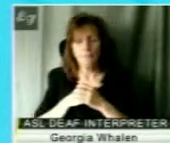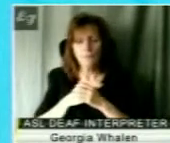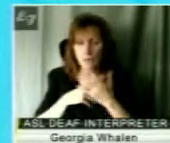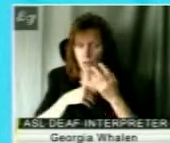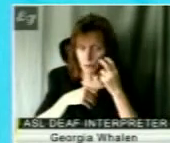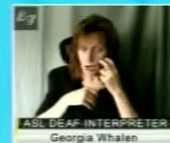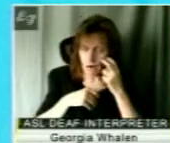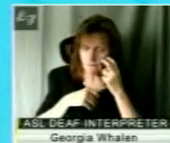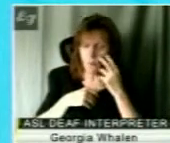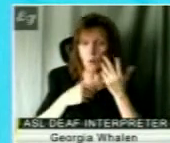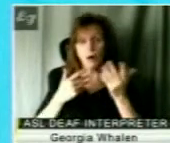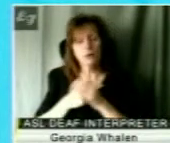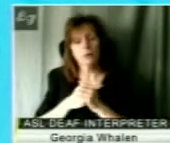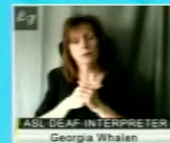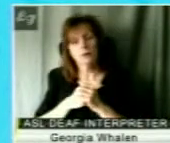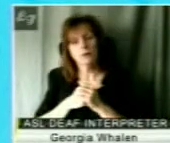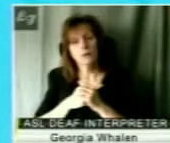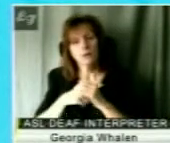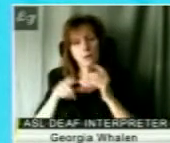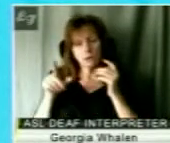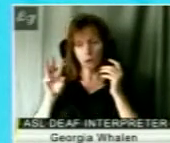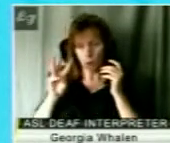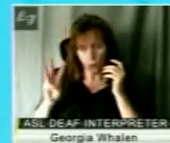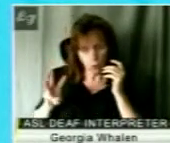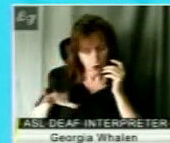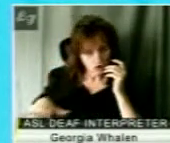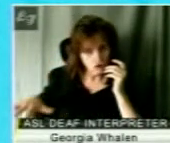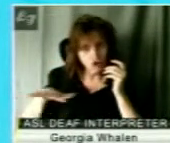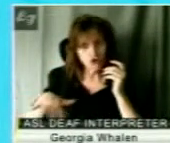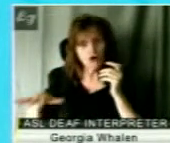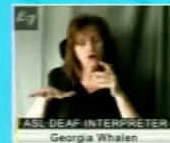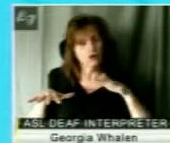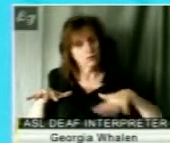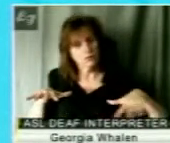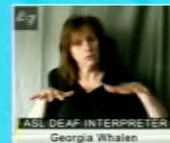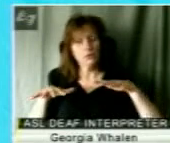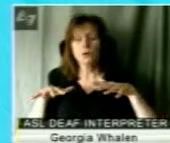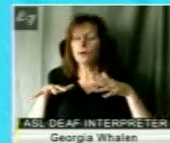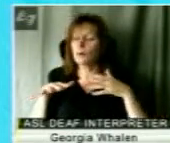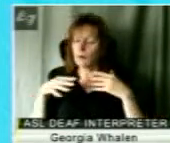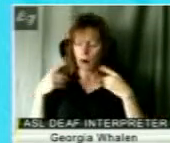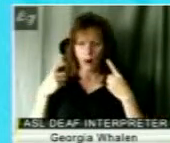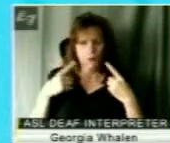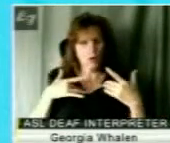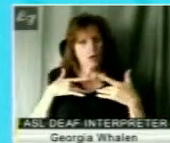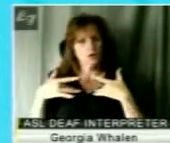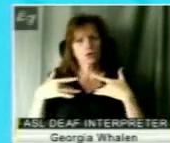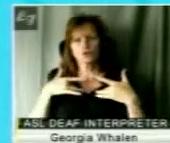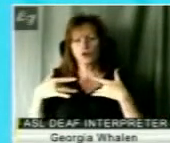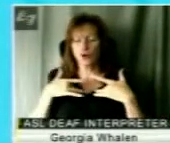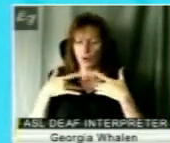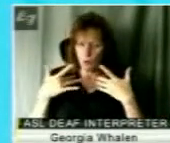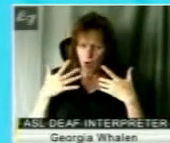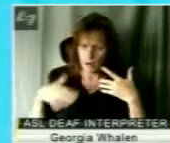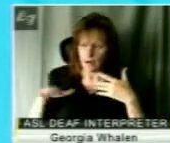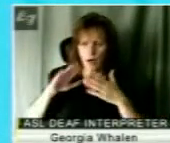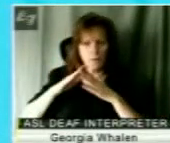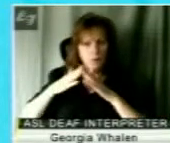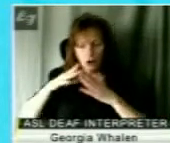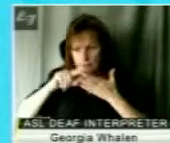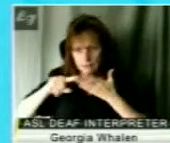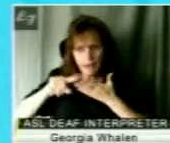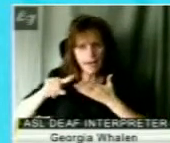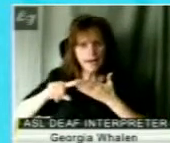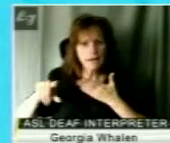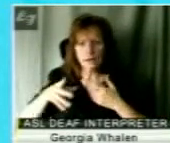down Windsor Essex Way, they have been involved in, we're always involved in inspecting migrant farm worker housing